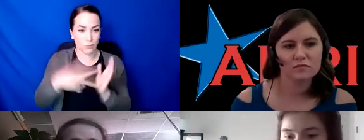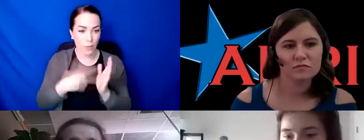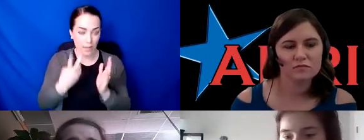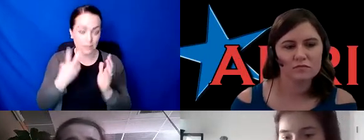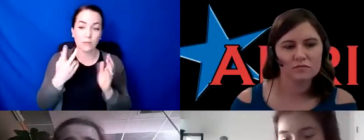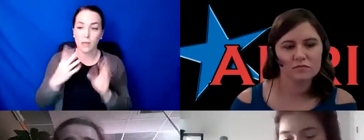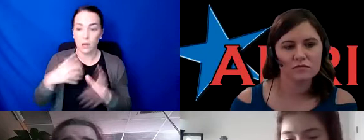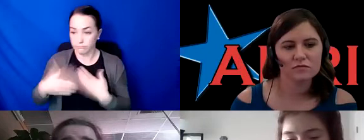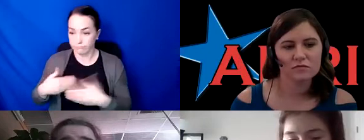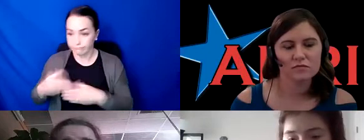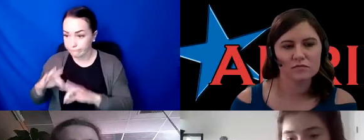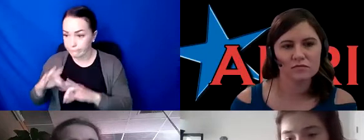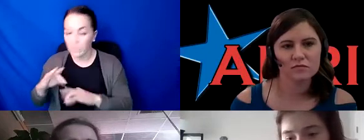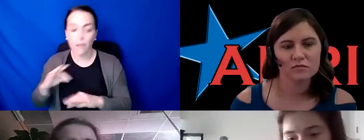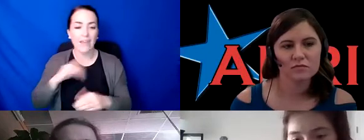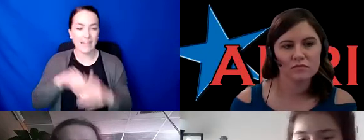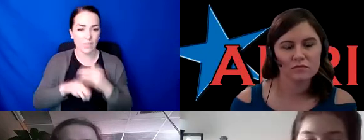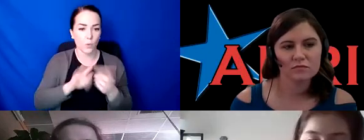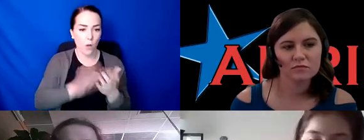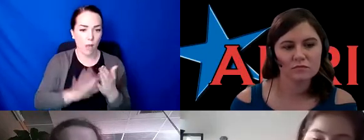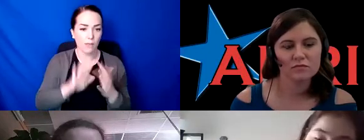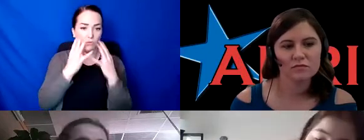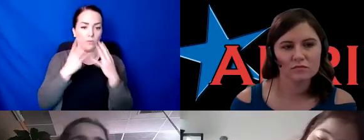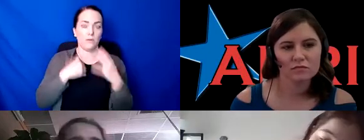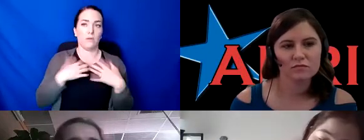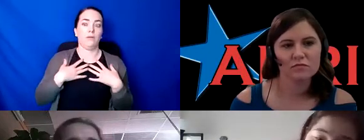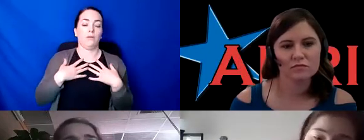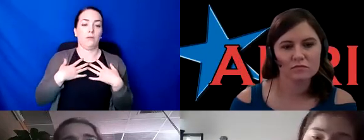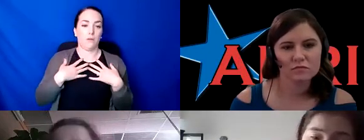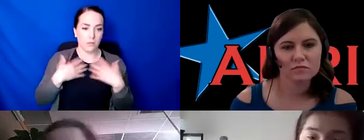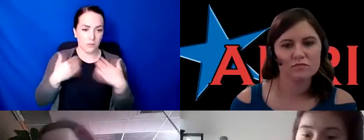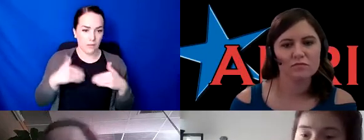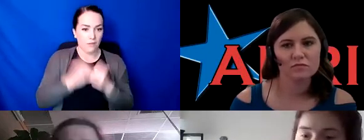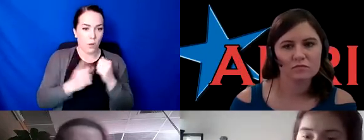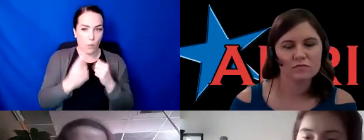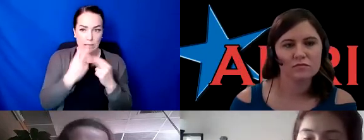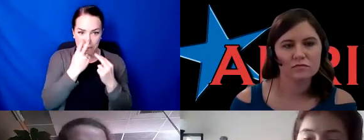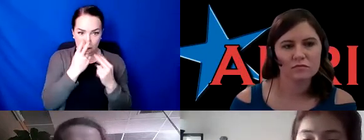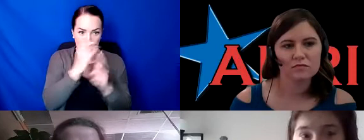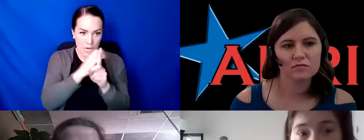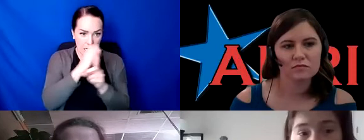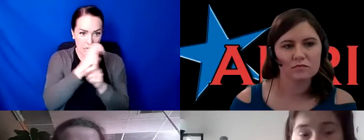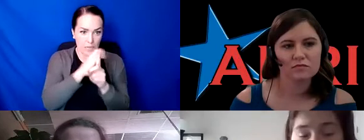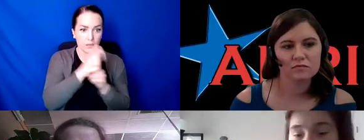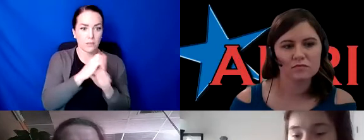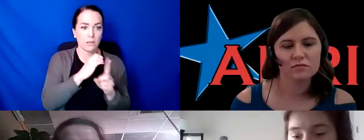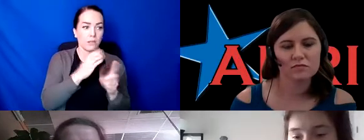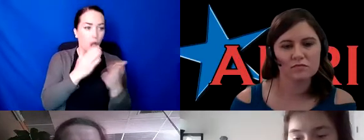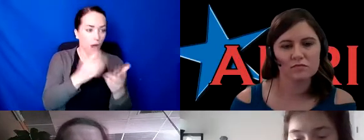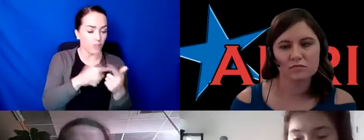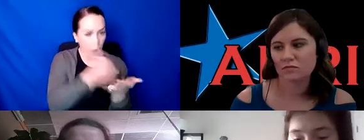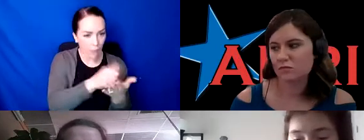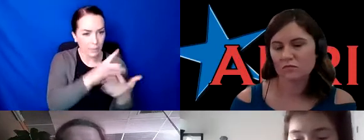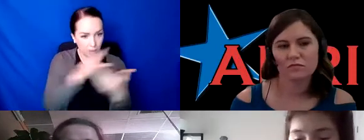being surrounded by everyone who was sighted, everyone was staring at you, everybody offering you help when you didn't need it. And it was